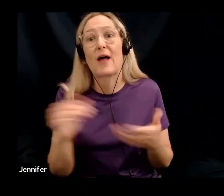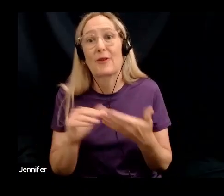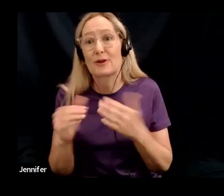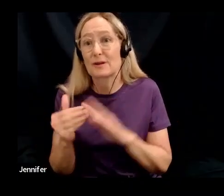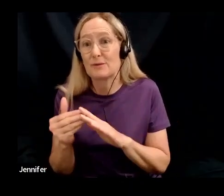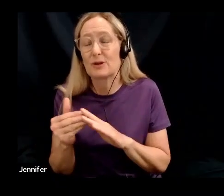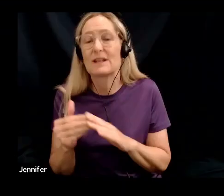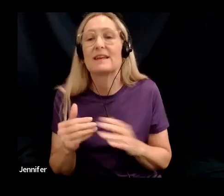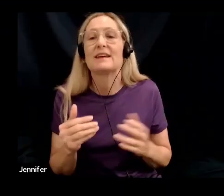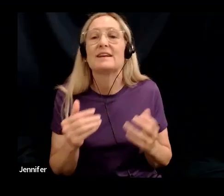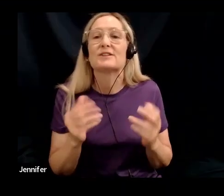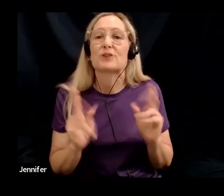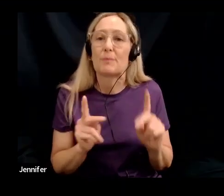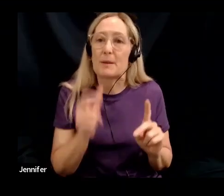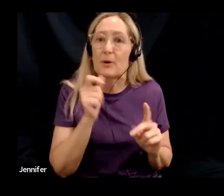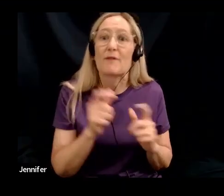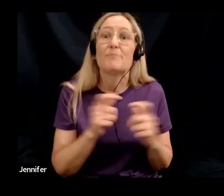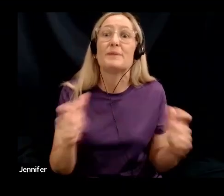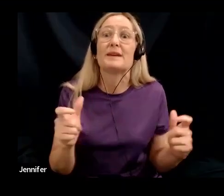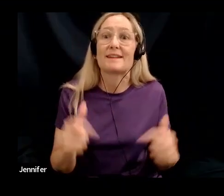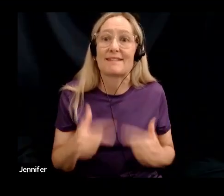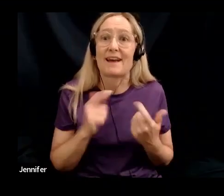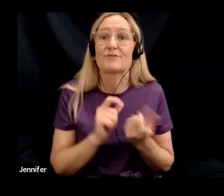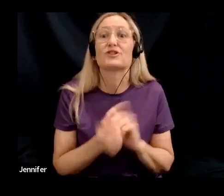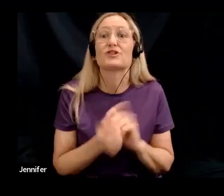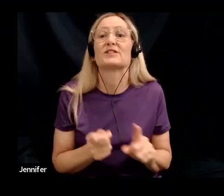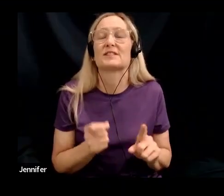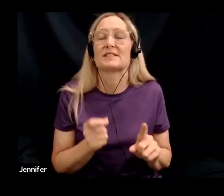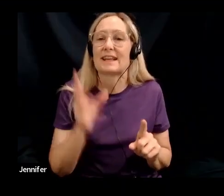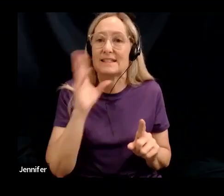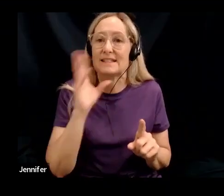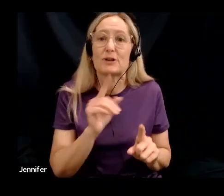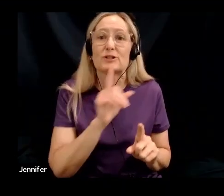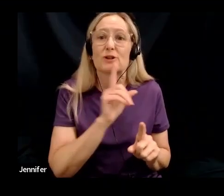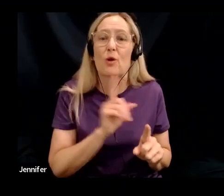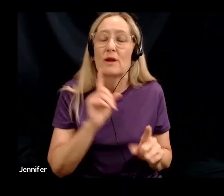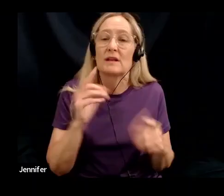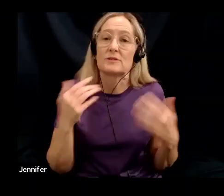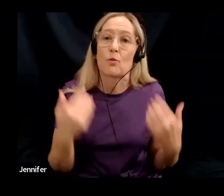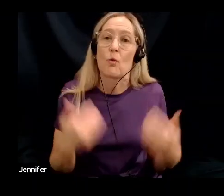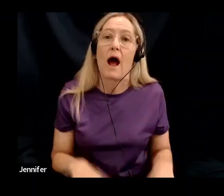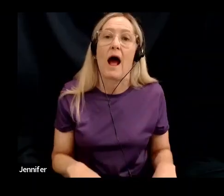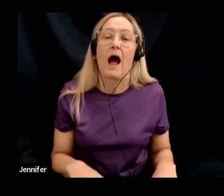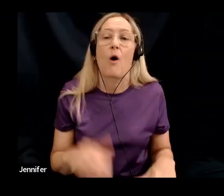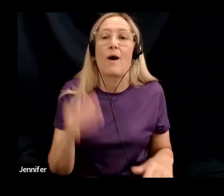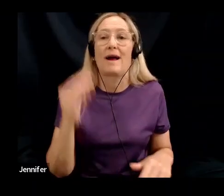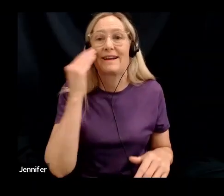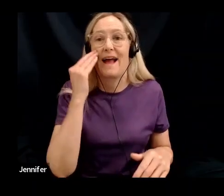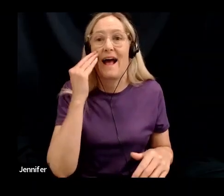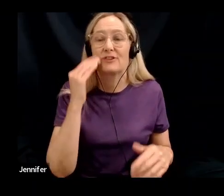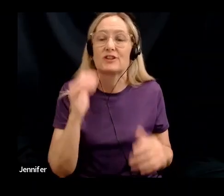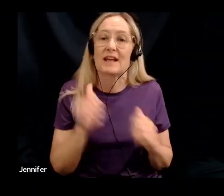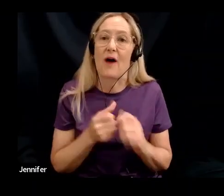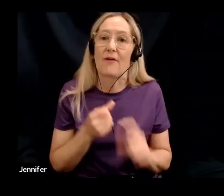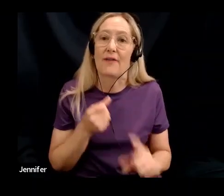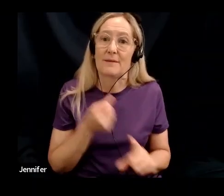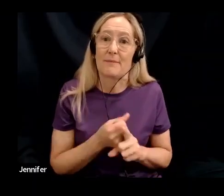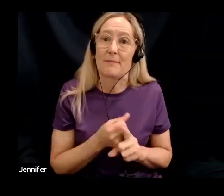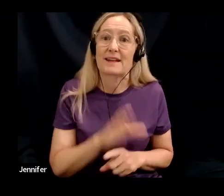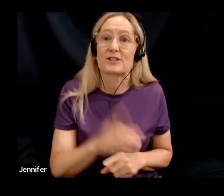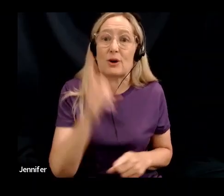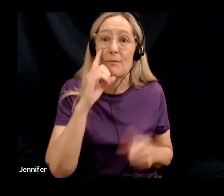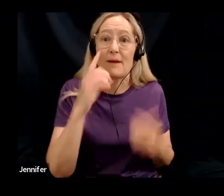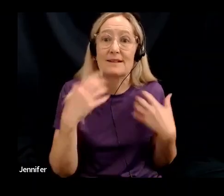lot of people going through big life transitions. And so acknowledging how that might have an impact on your mental health